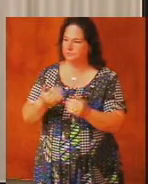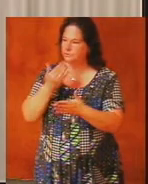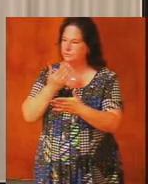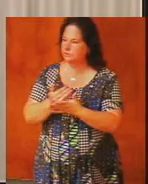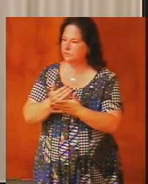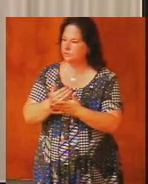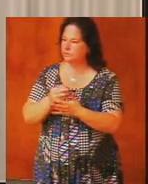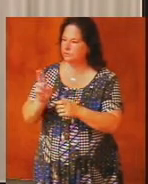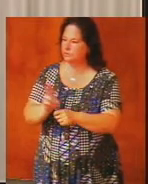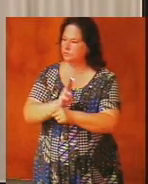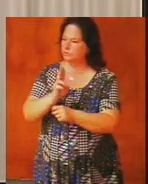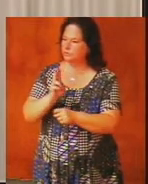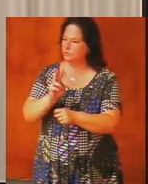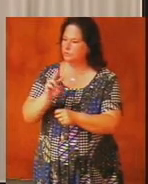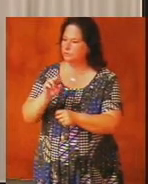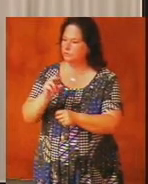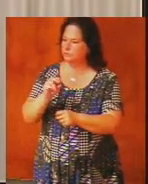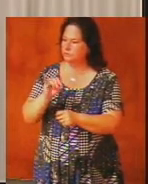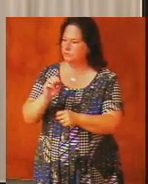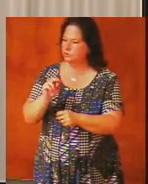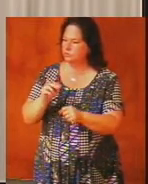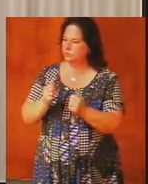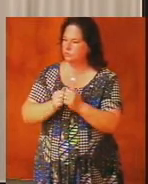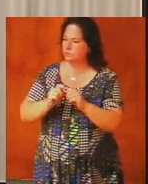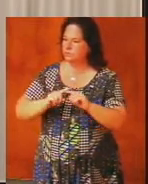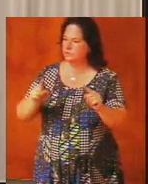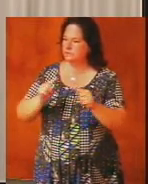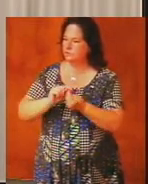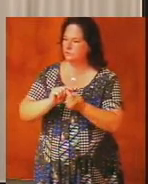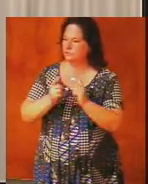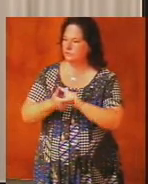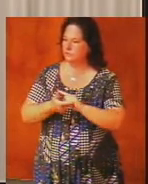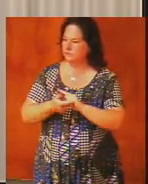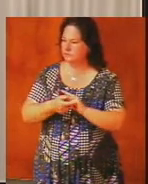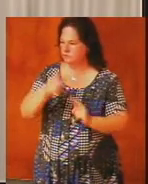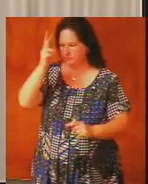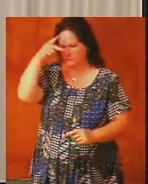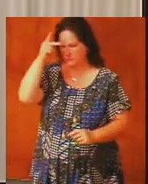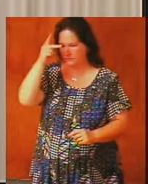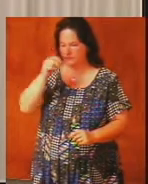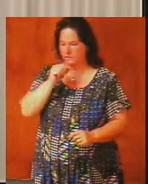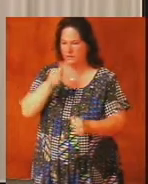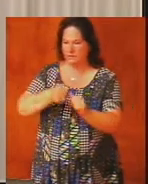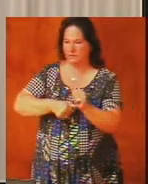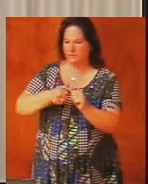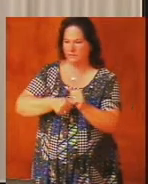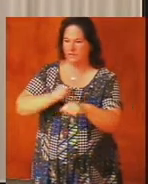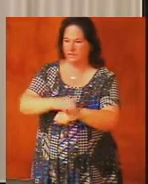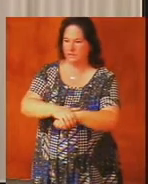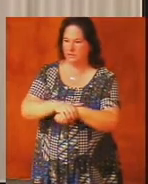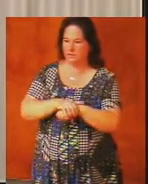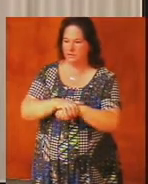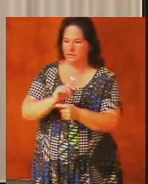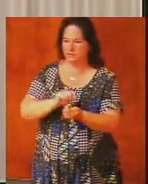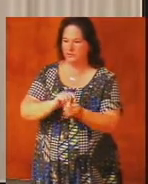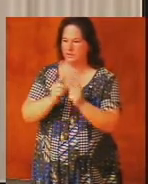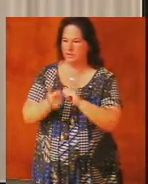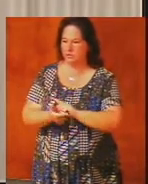use versions with different translation philosophies. Not every English